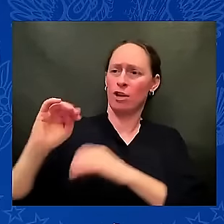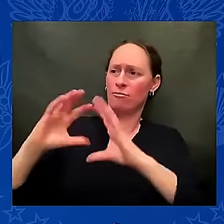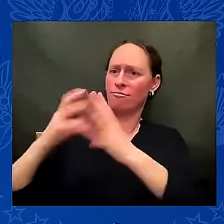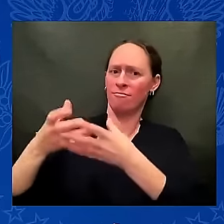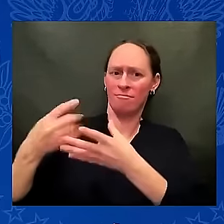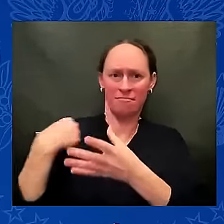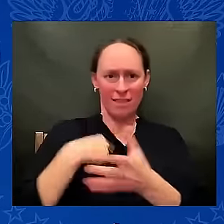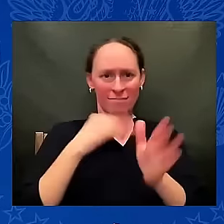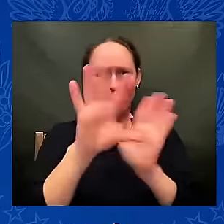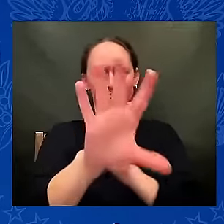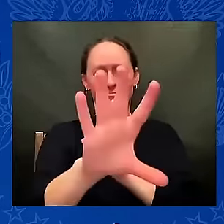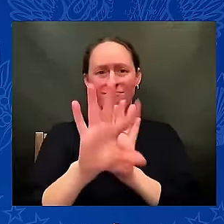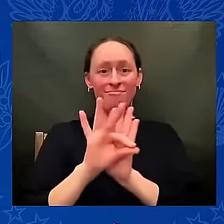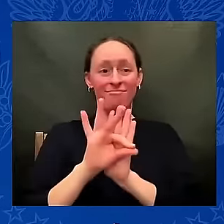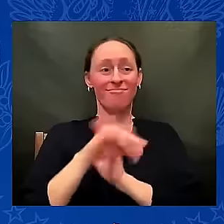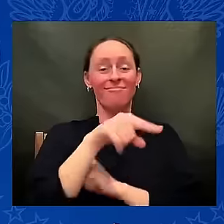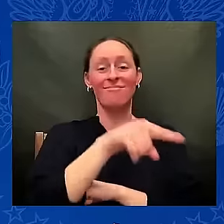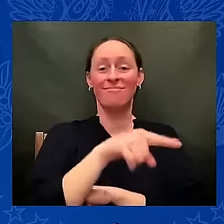cabinet secretary ever.